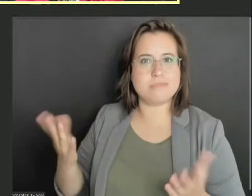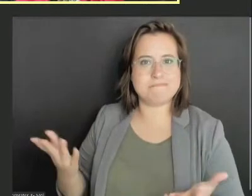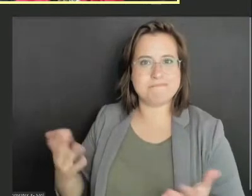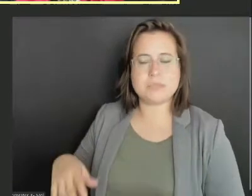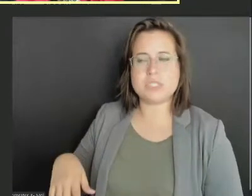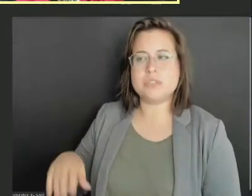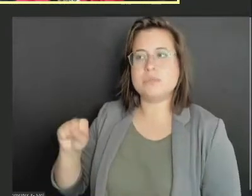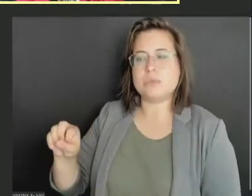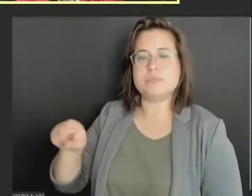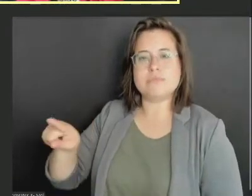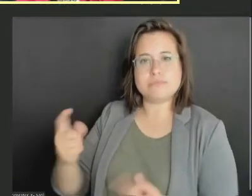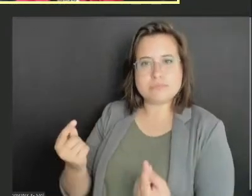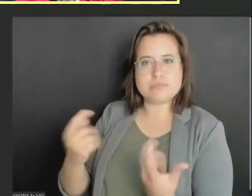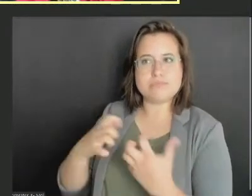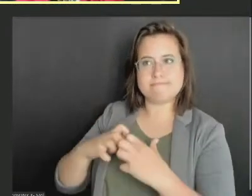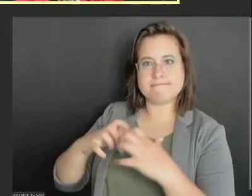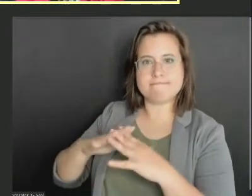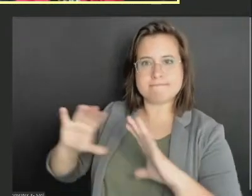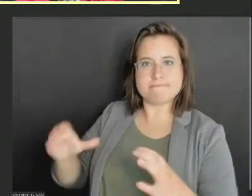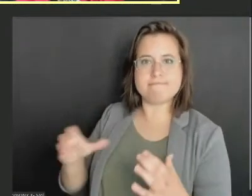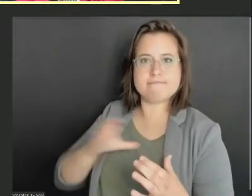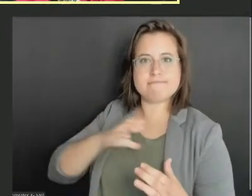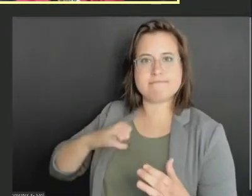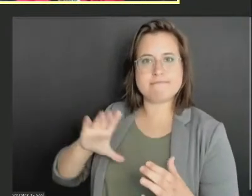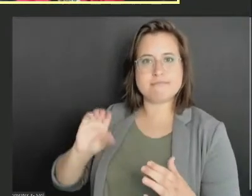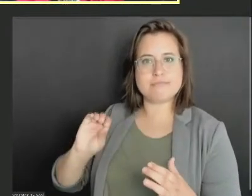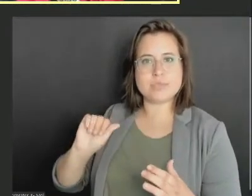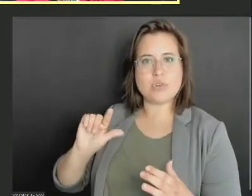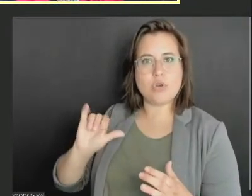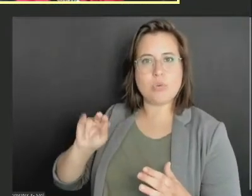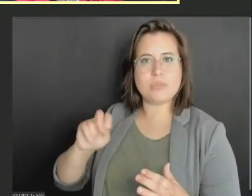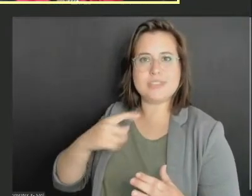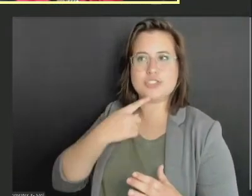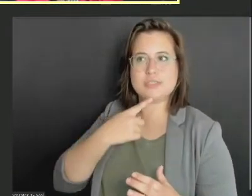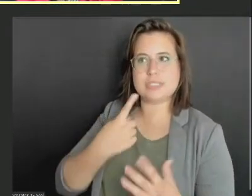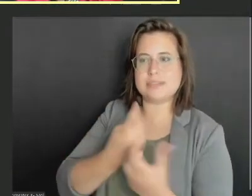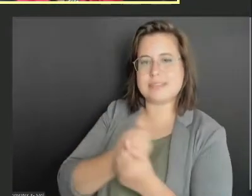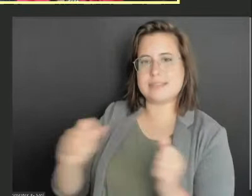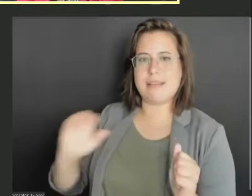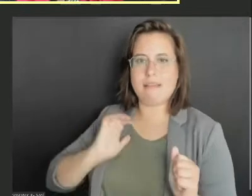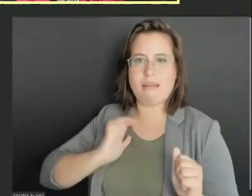formed a coalition of Save Our Hospital.